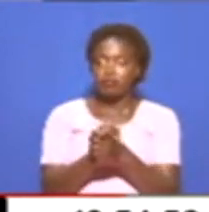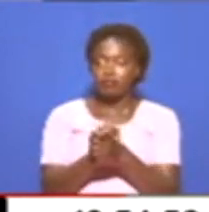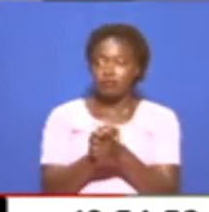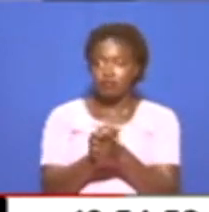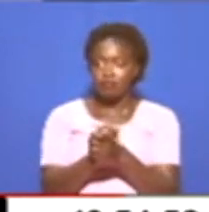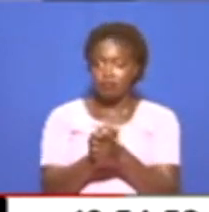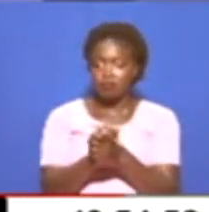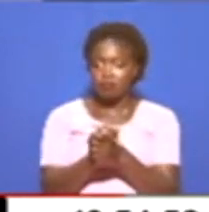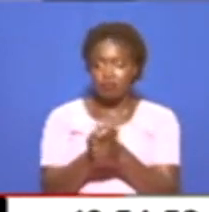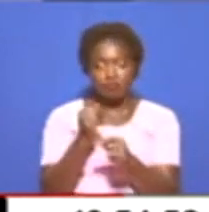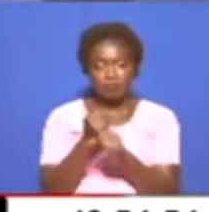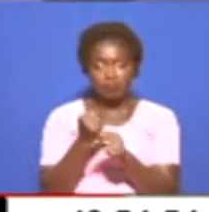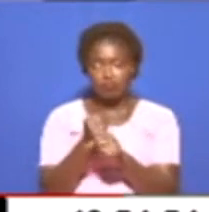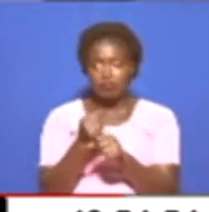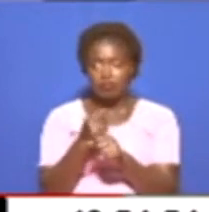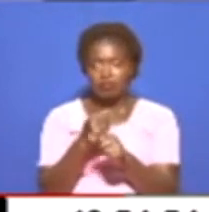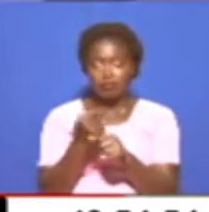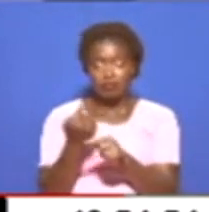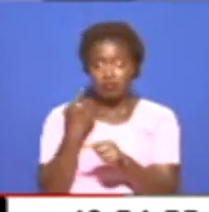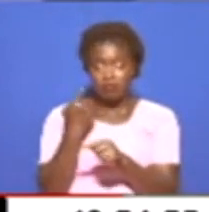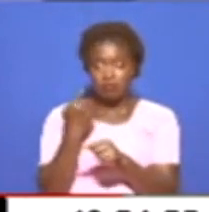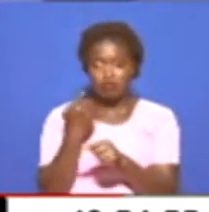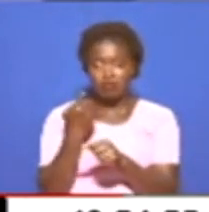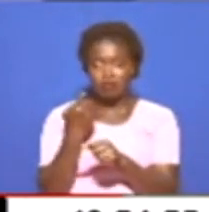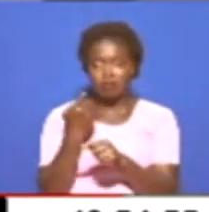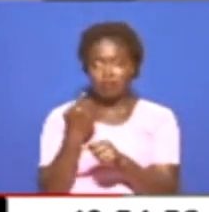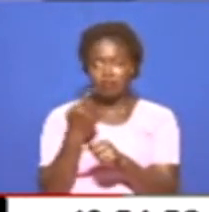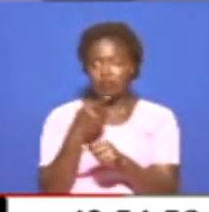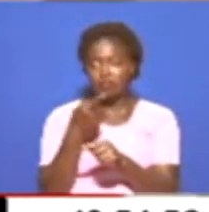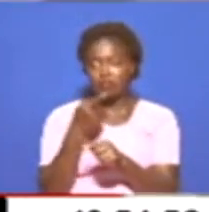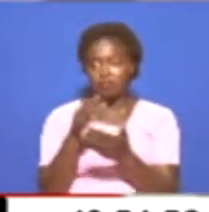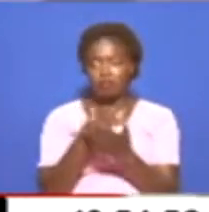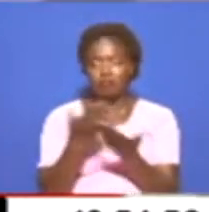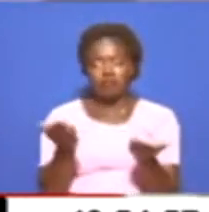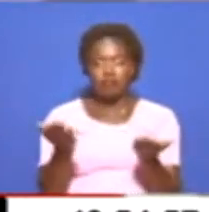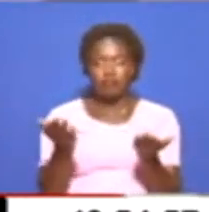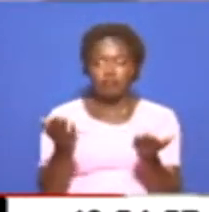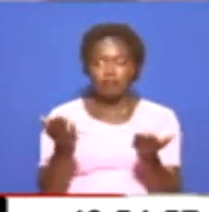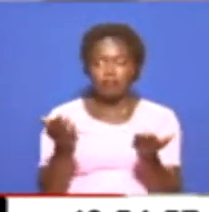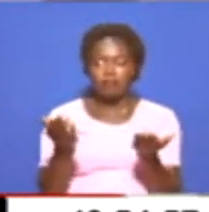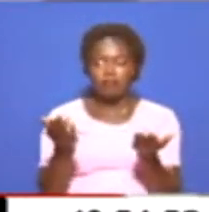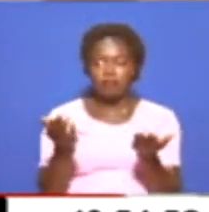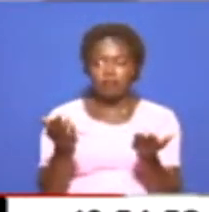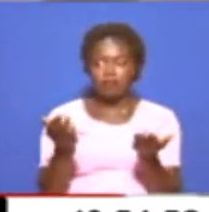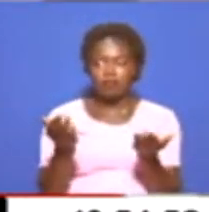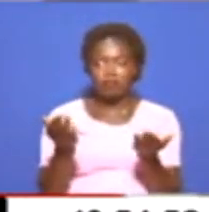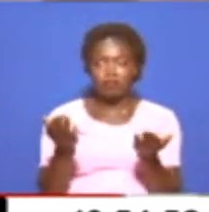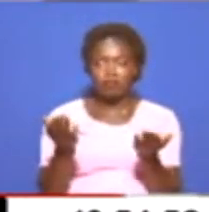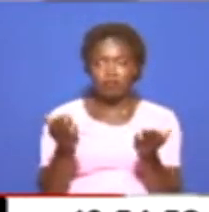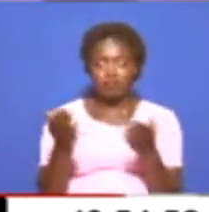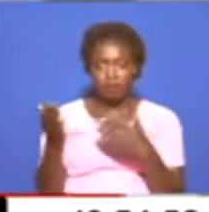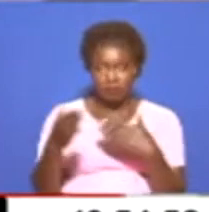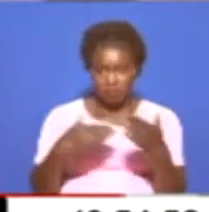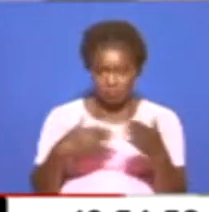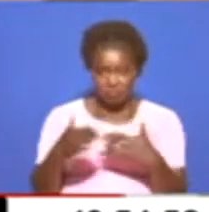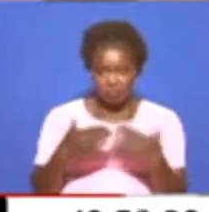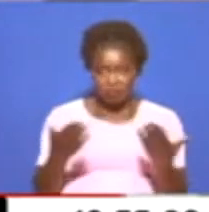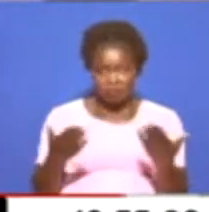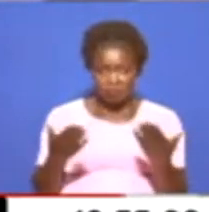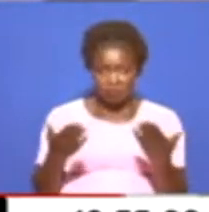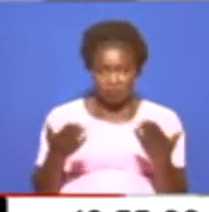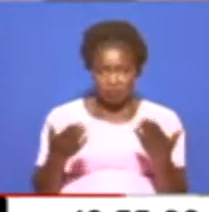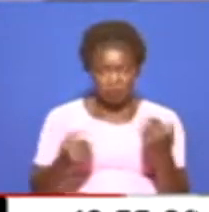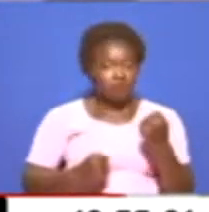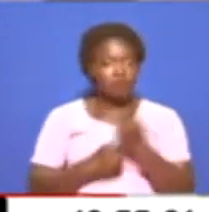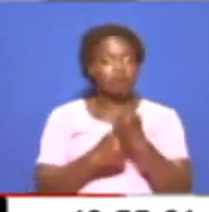And he did talk about, yesterday, he said something that showed all the indications on where he is leaning or his